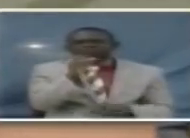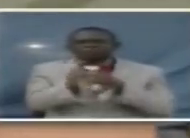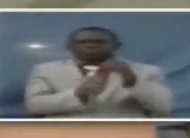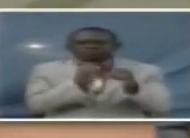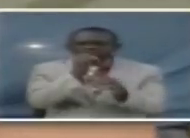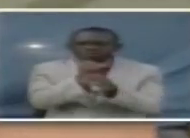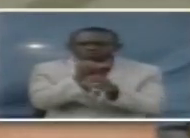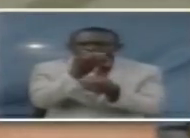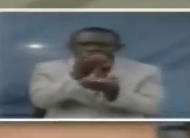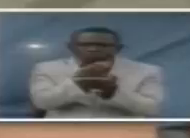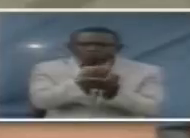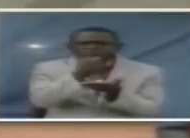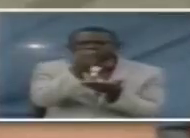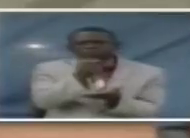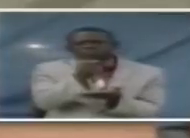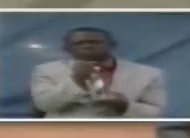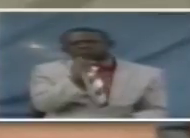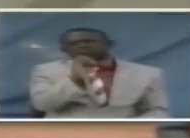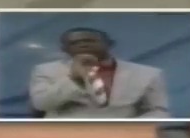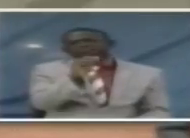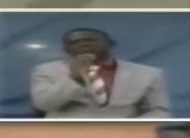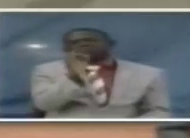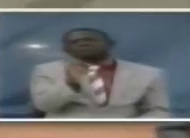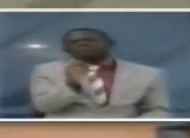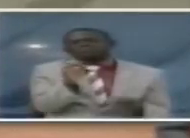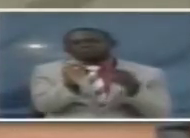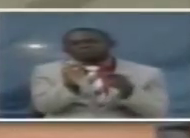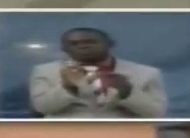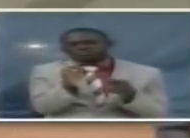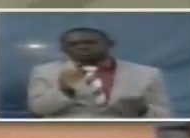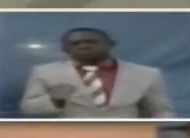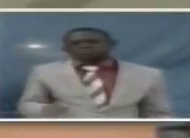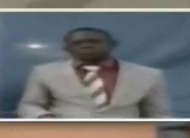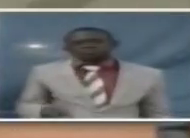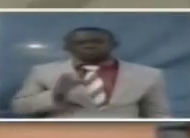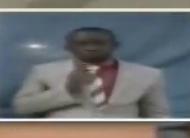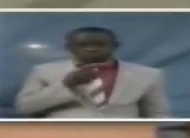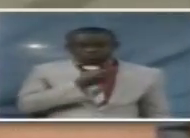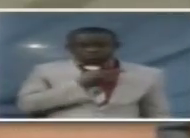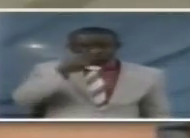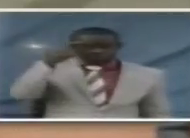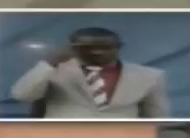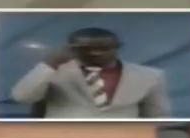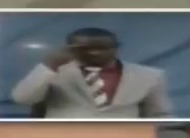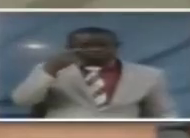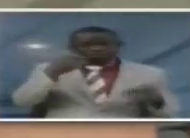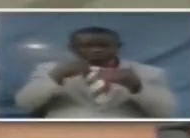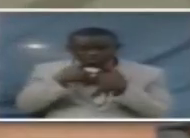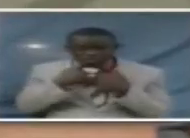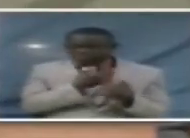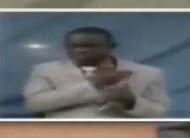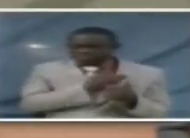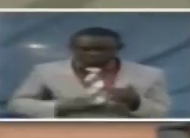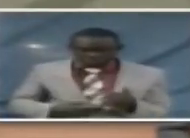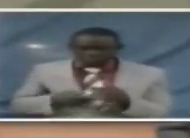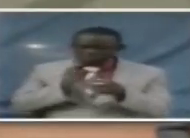Fund. In doing so, we have been engaged in intense